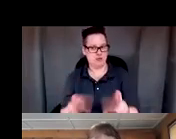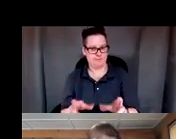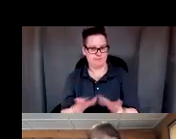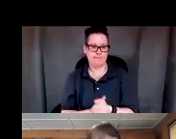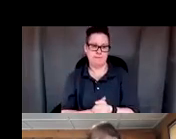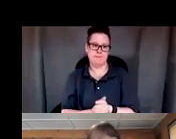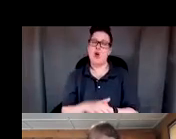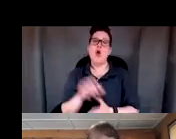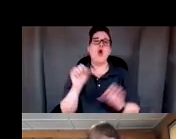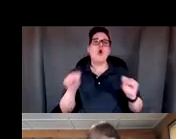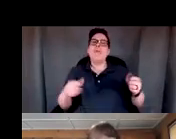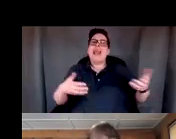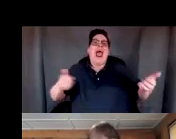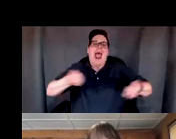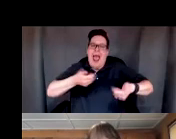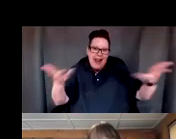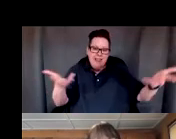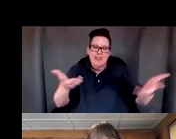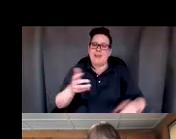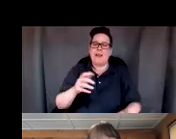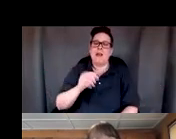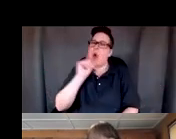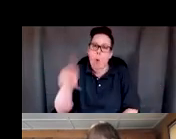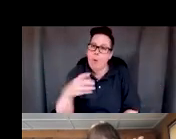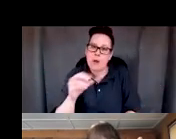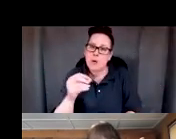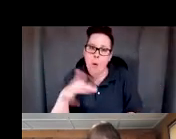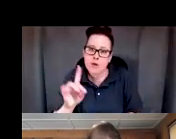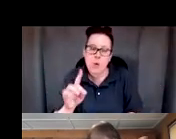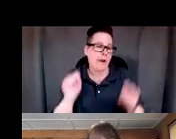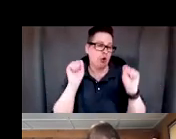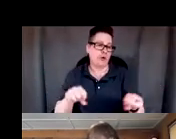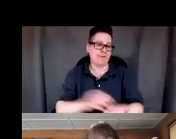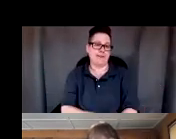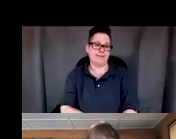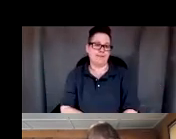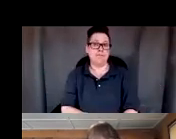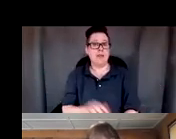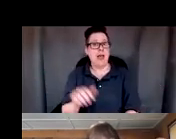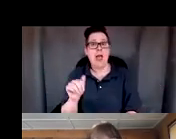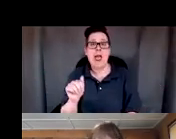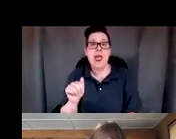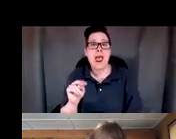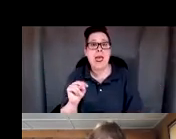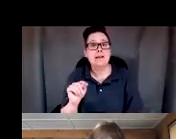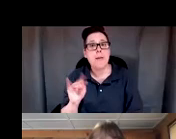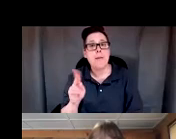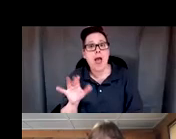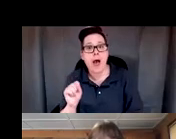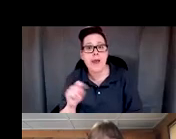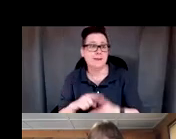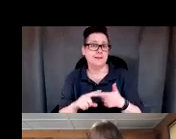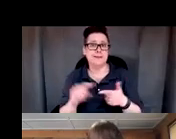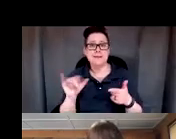be anything. It's not just Narcan, not Narcan, I'm sorry, opioids. This could be an antibiotic, it could be Tylenol, it could be anything, but this is